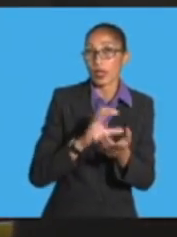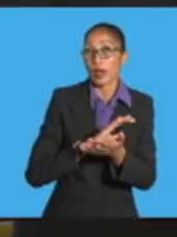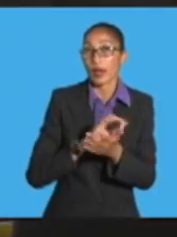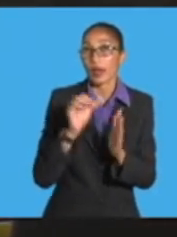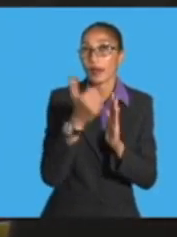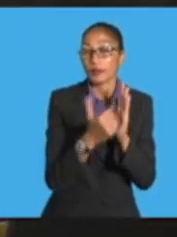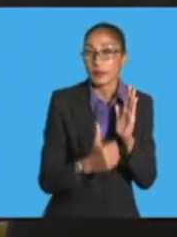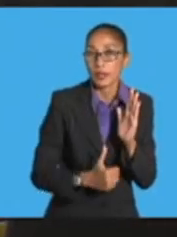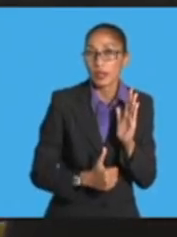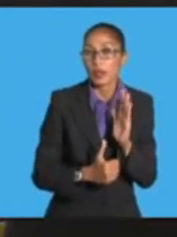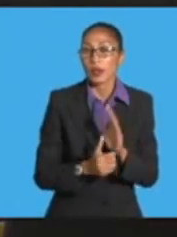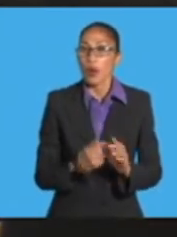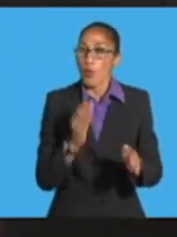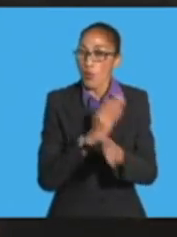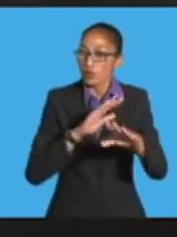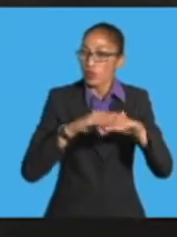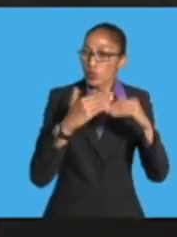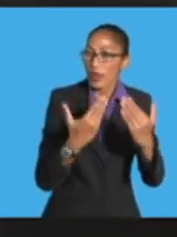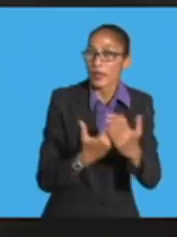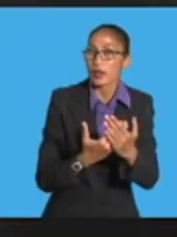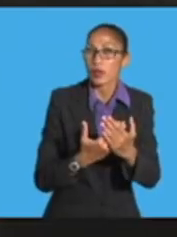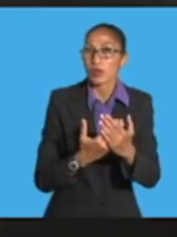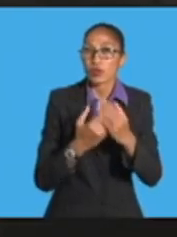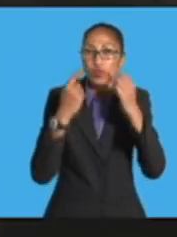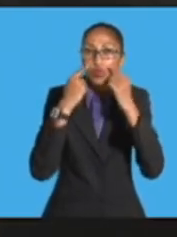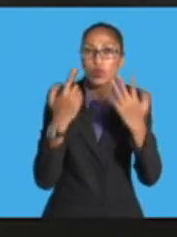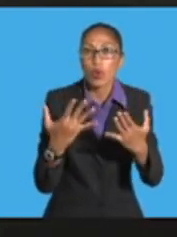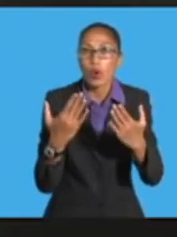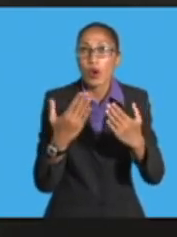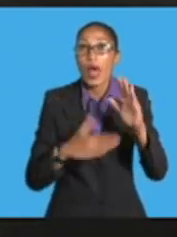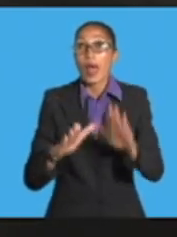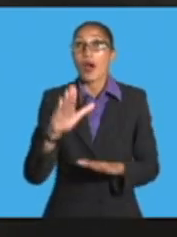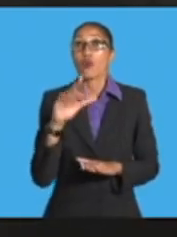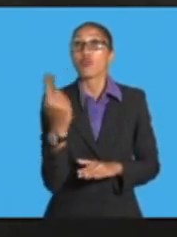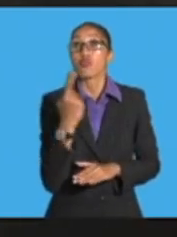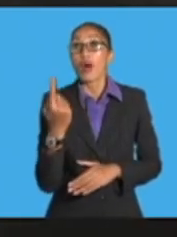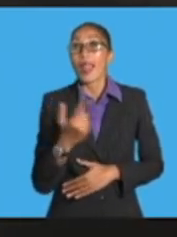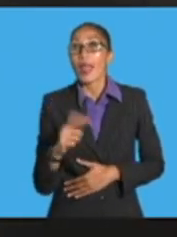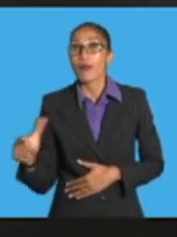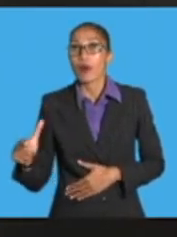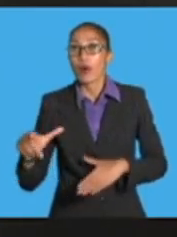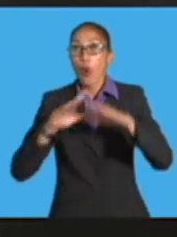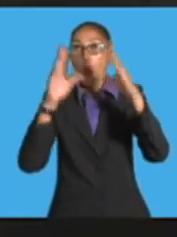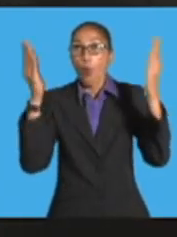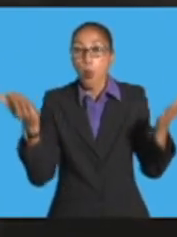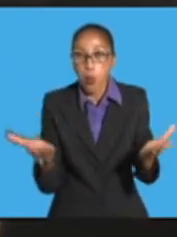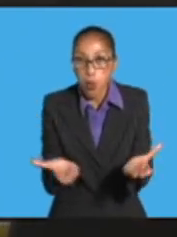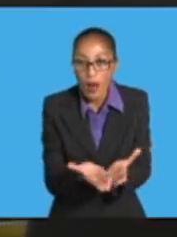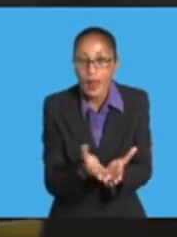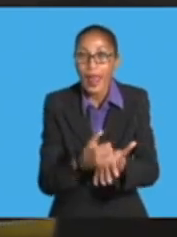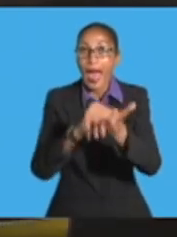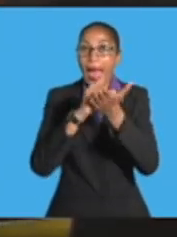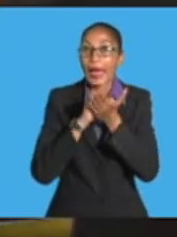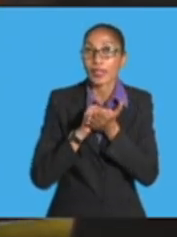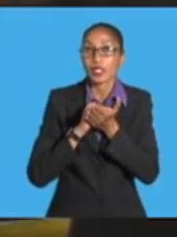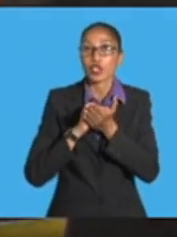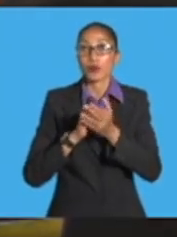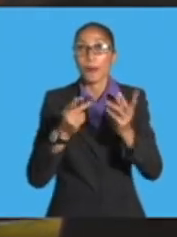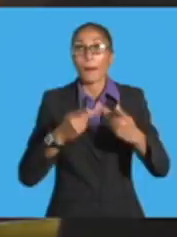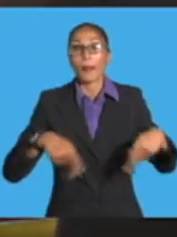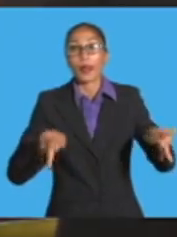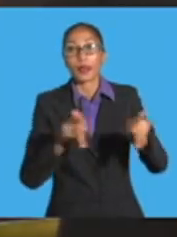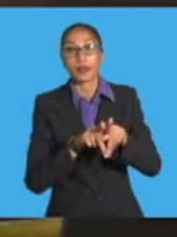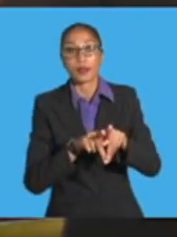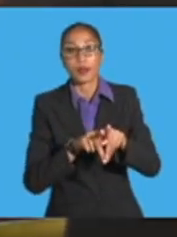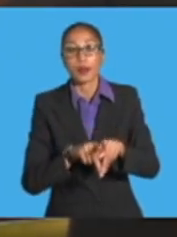National Heritage Trust to preserve and promote Levuka as a World Heritage Site. Our